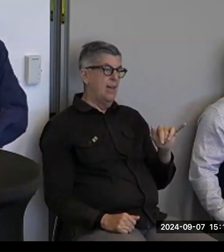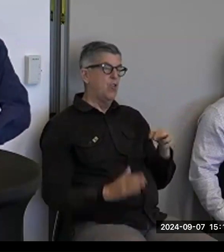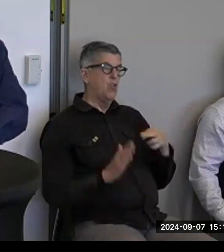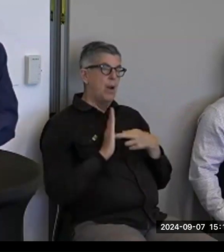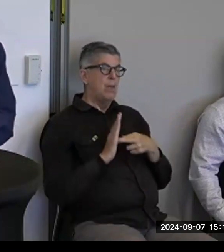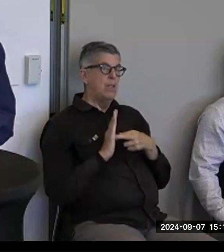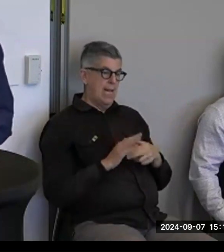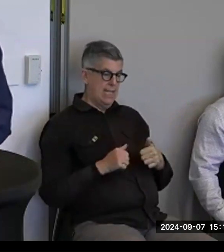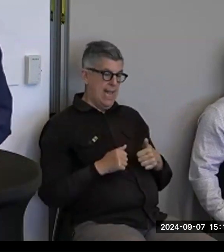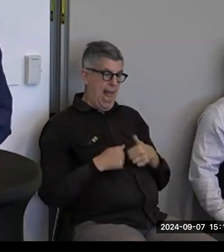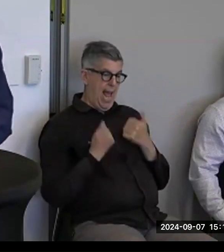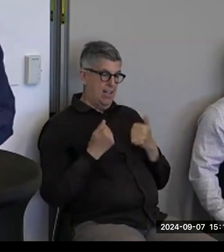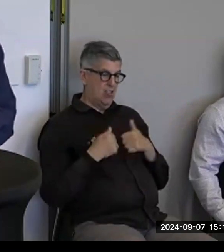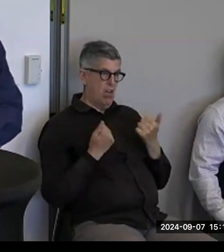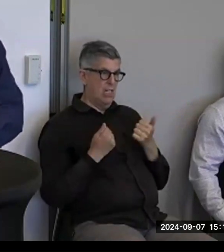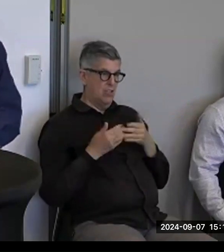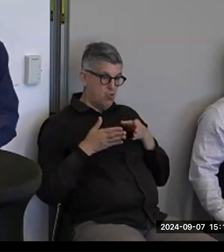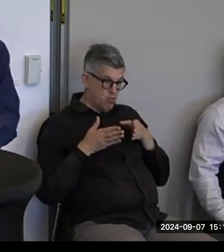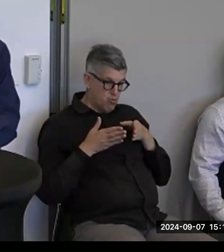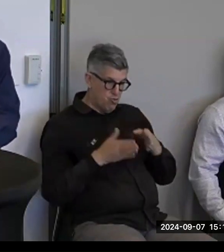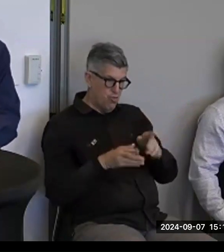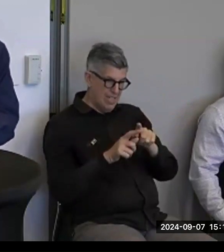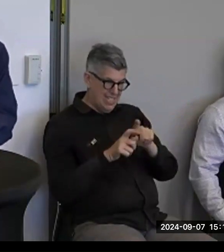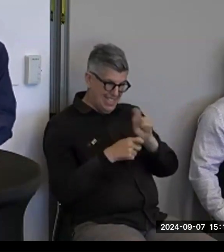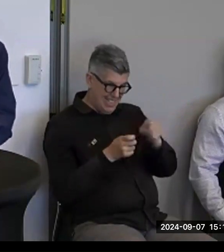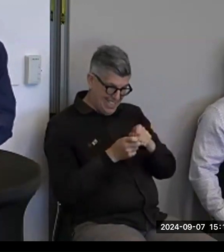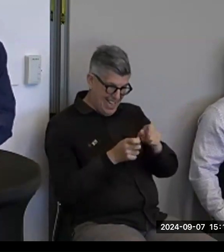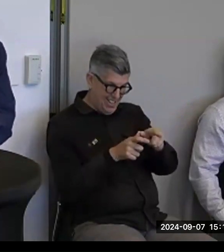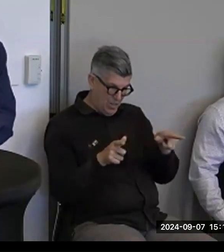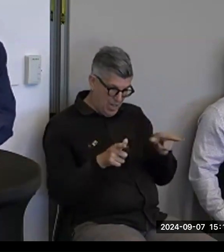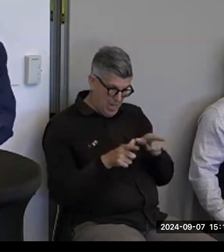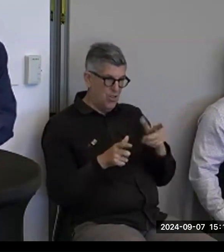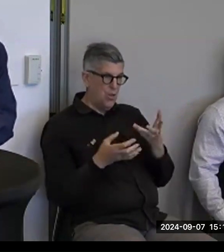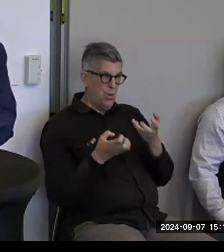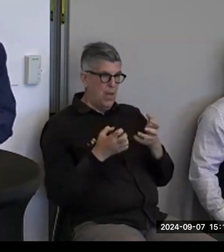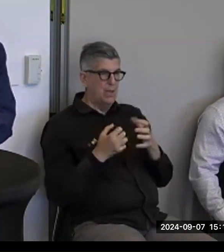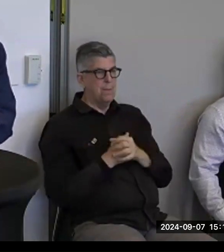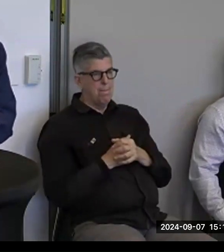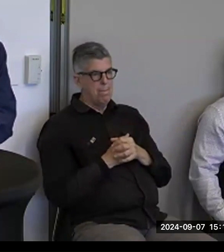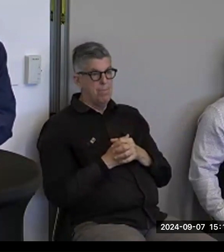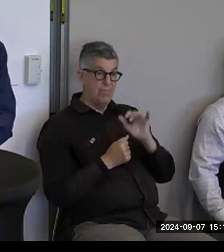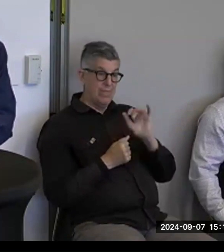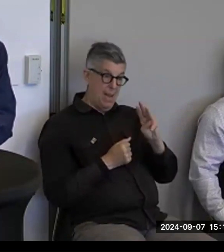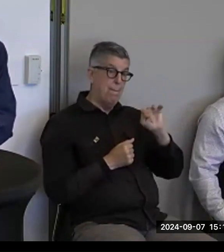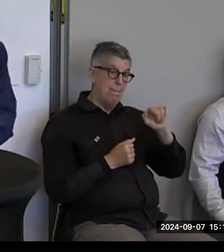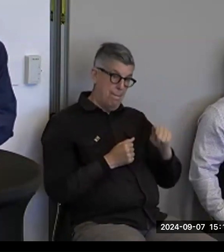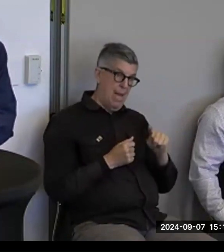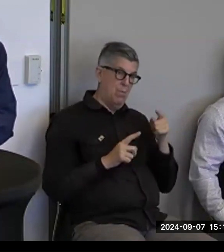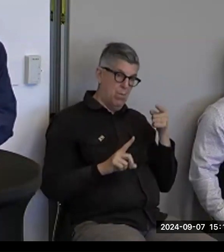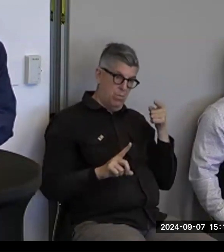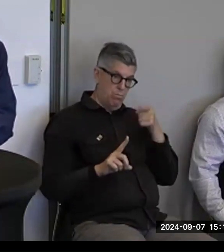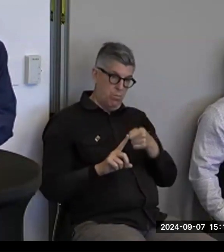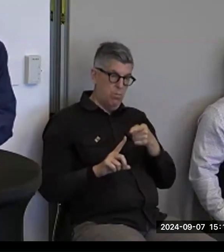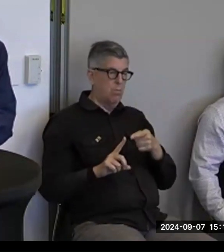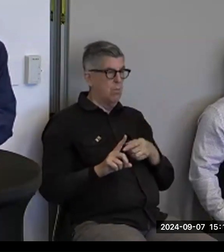street location to which the map has been accommodating. And